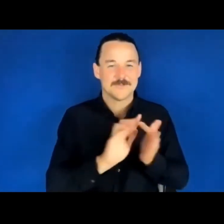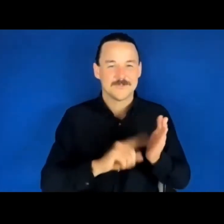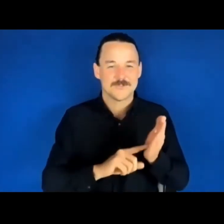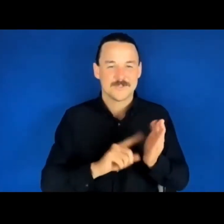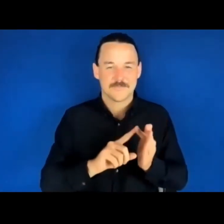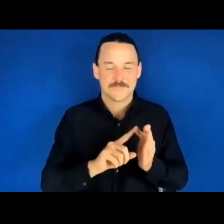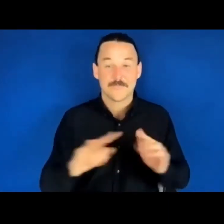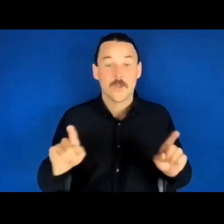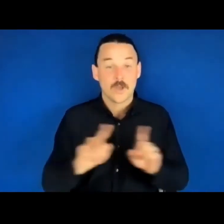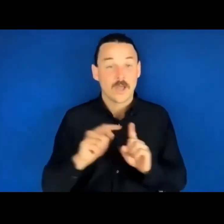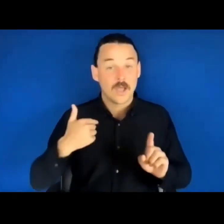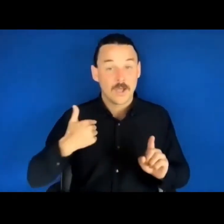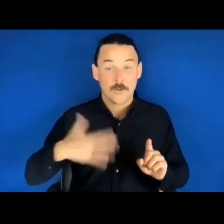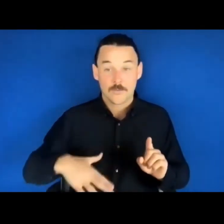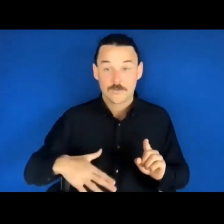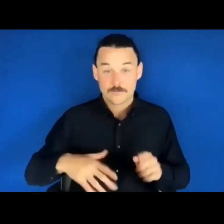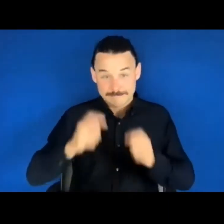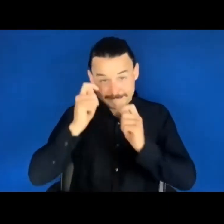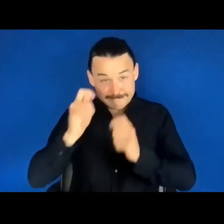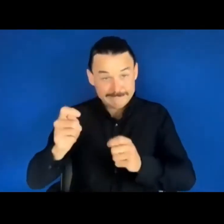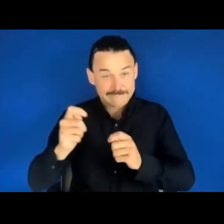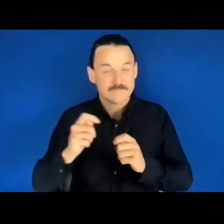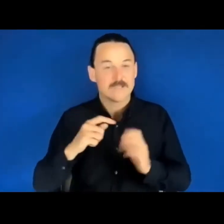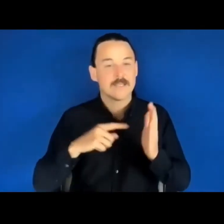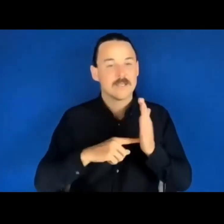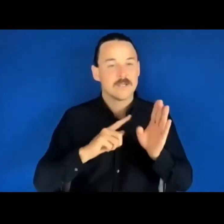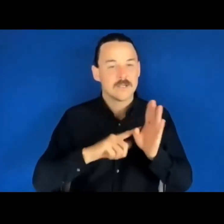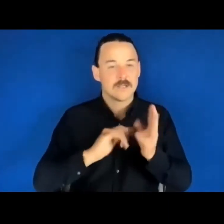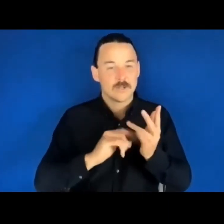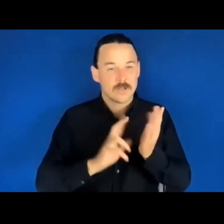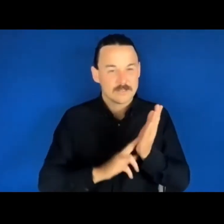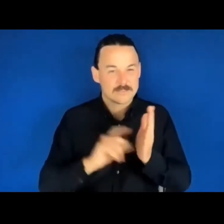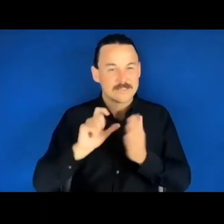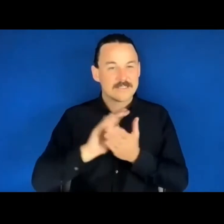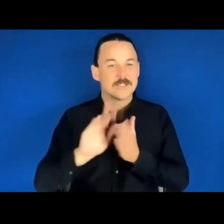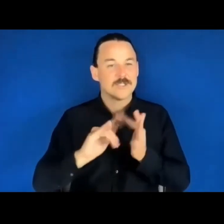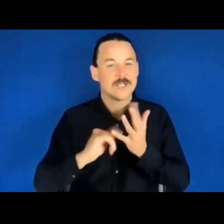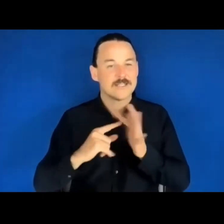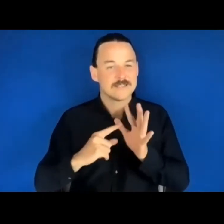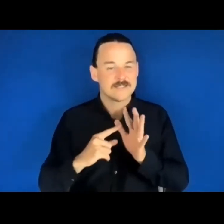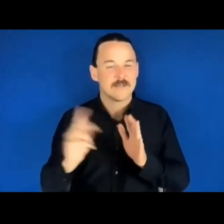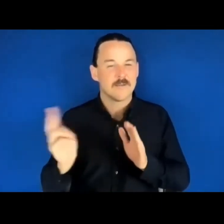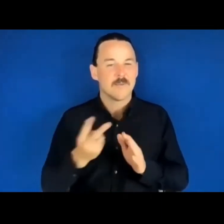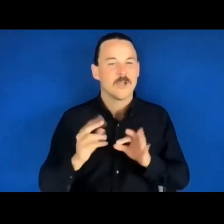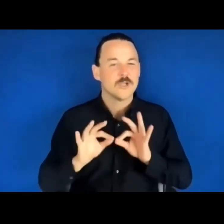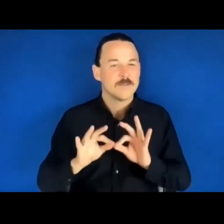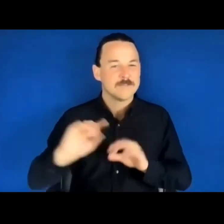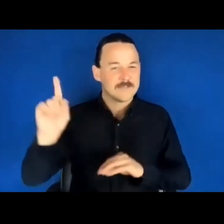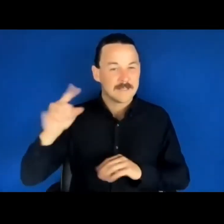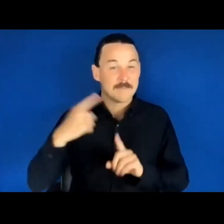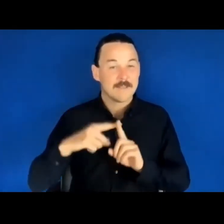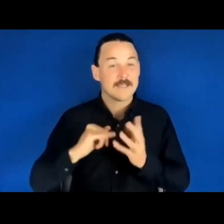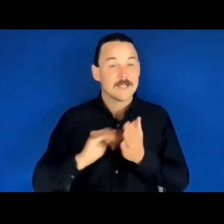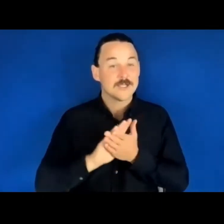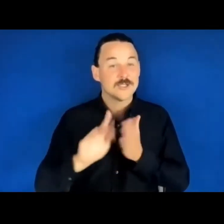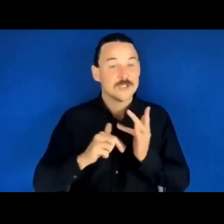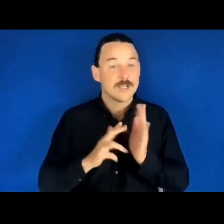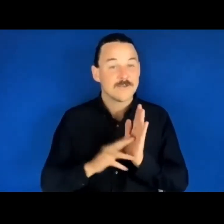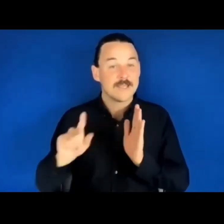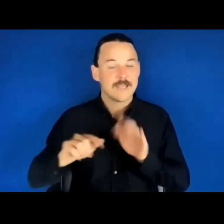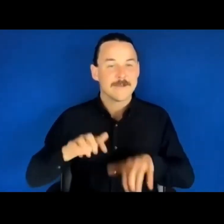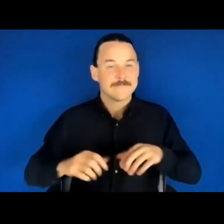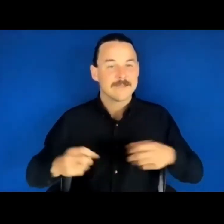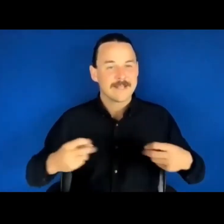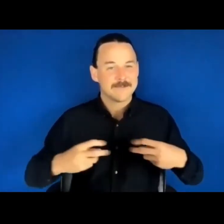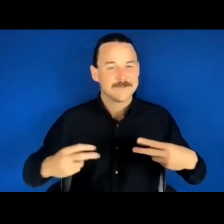to give a shout out to Tyson and Chelsea, who are our Auslan interpreters today, and Sharon, who is here to do captioning. Thanks very much,